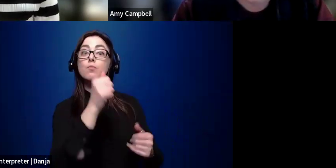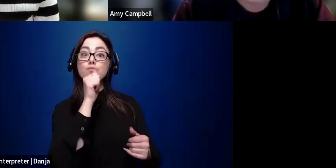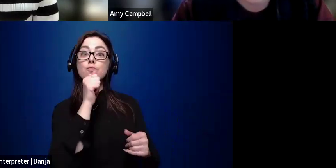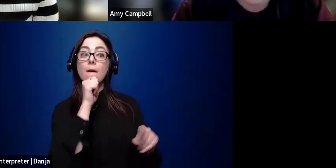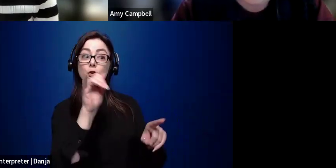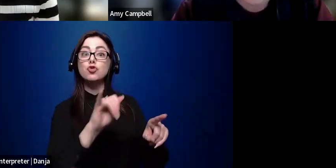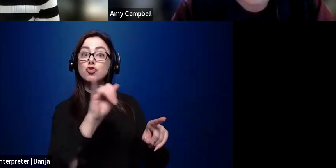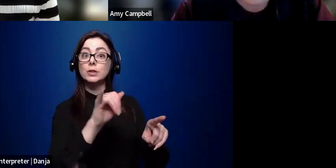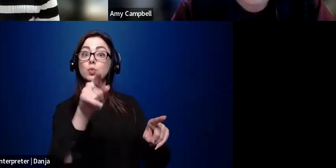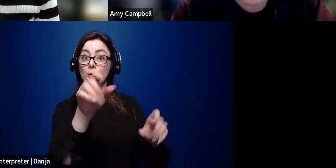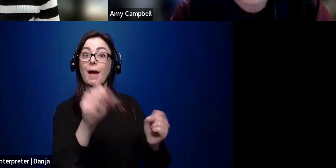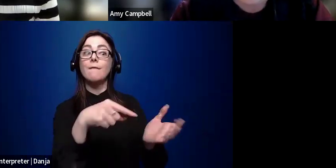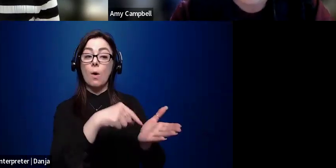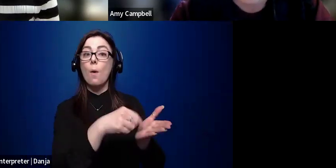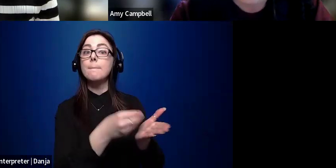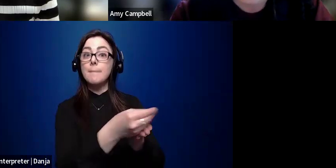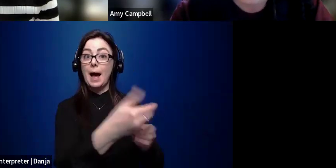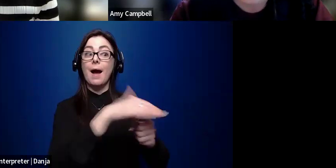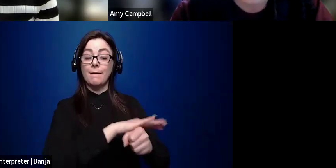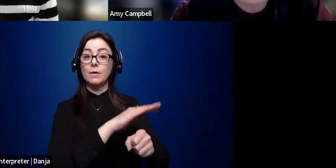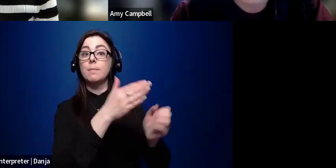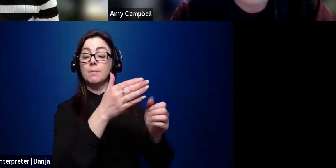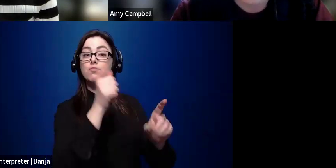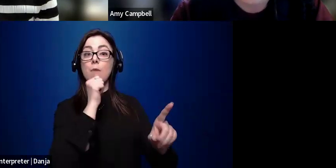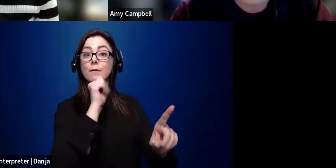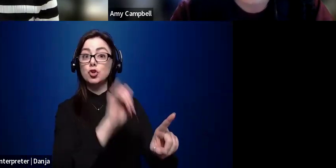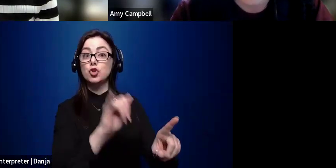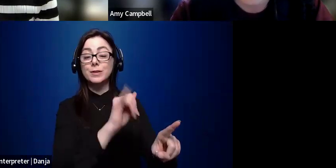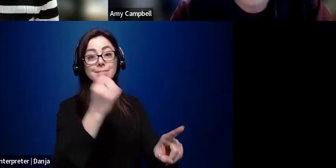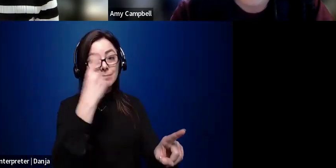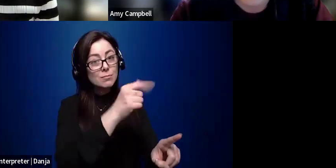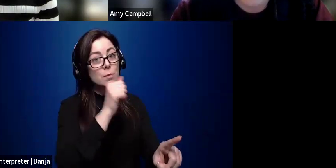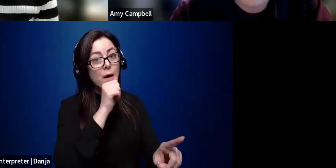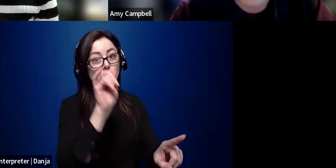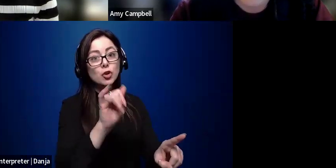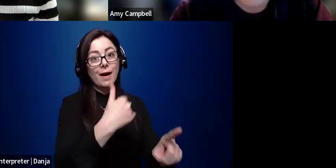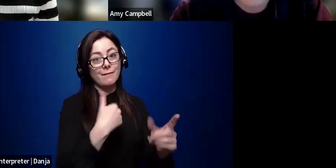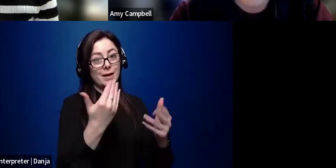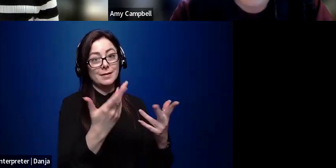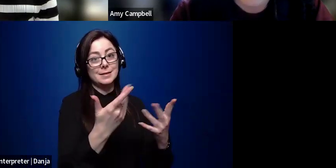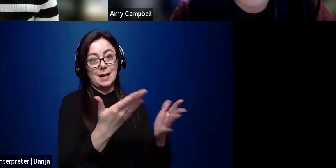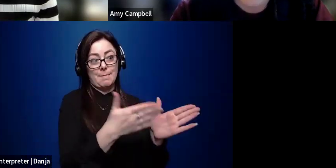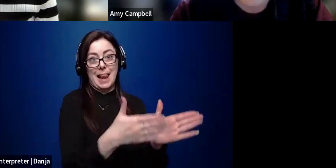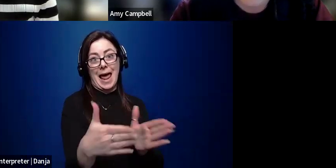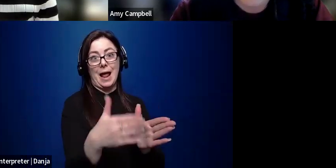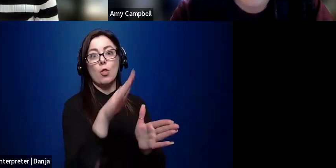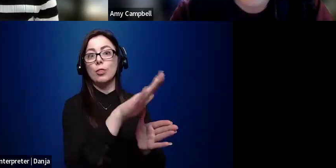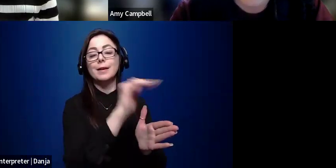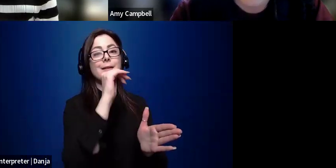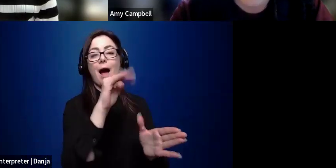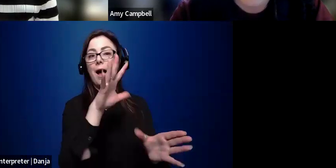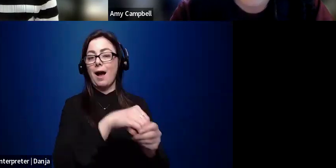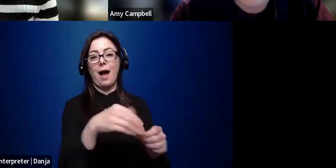it doesn't cover all of the needs that people with disabilities, whether